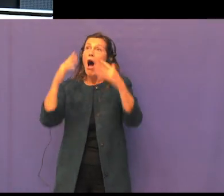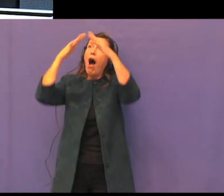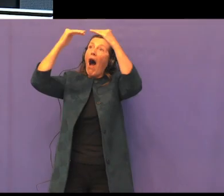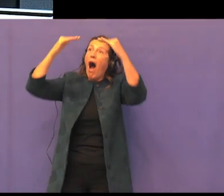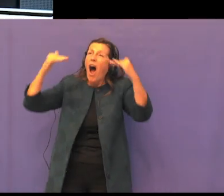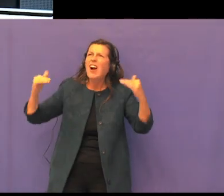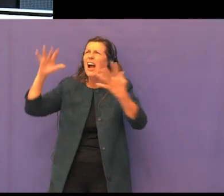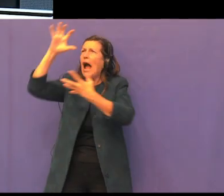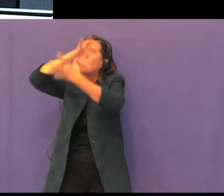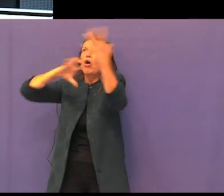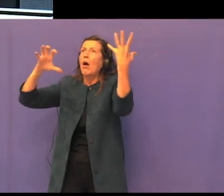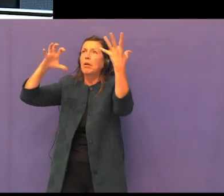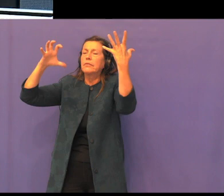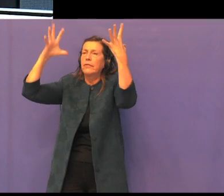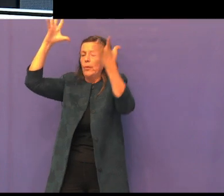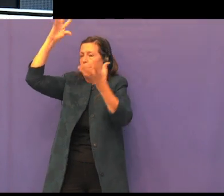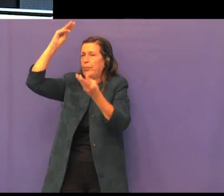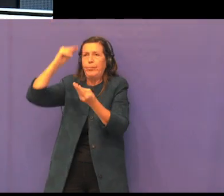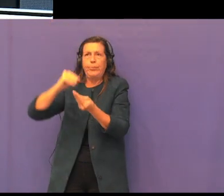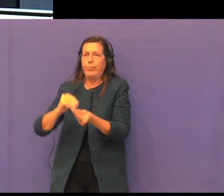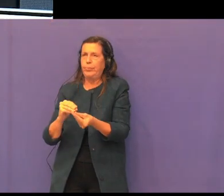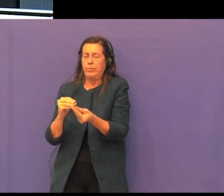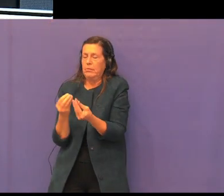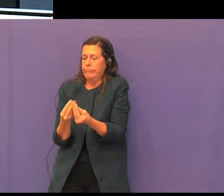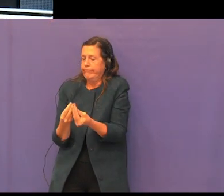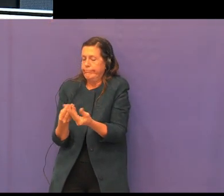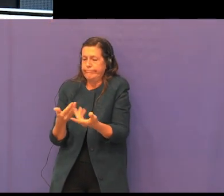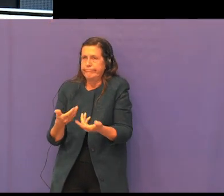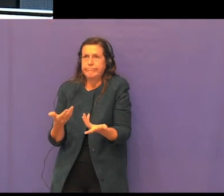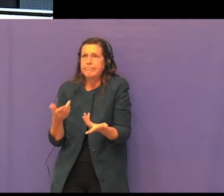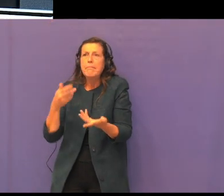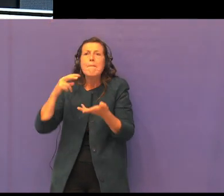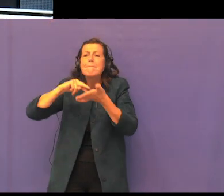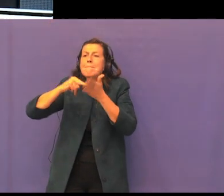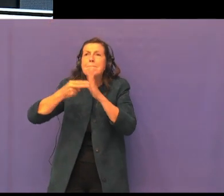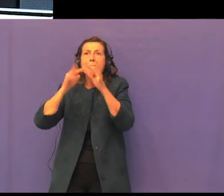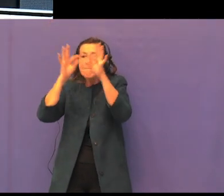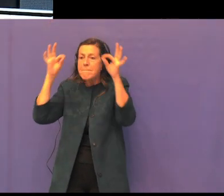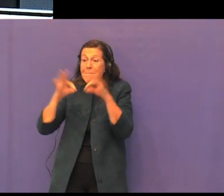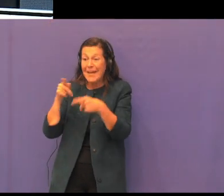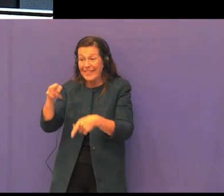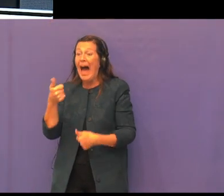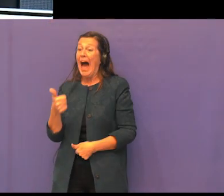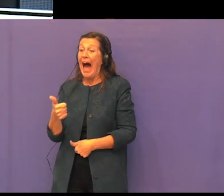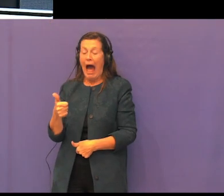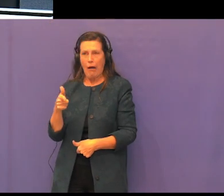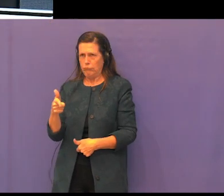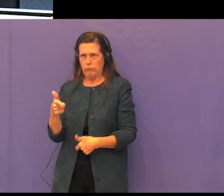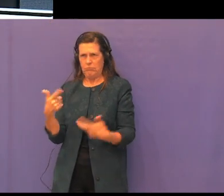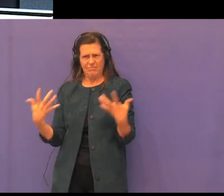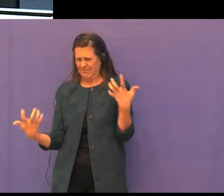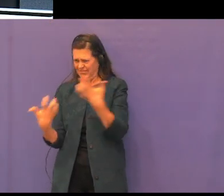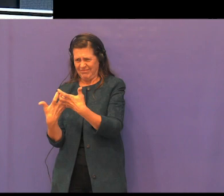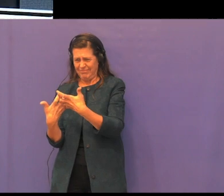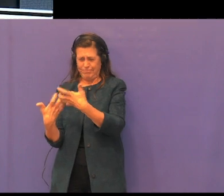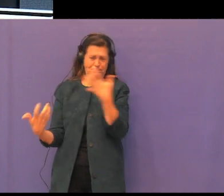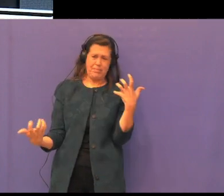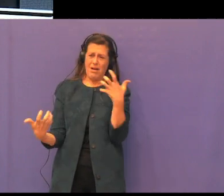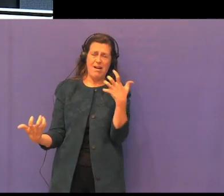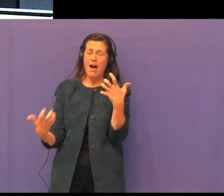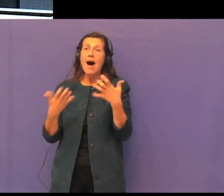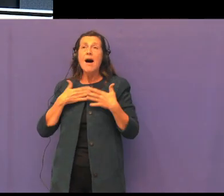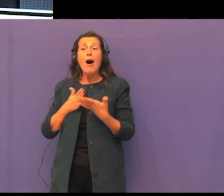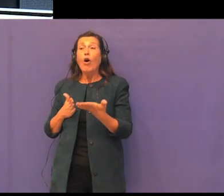meaning, to articulate concepts that match their reality. So to some extent, if you like, for us as